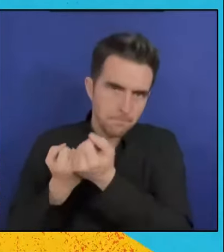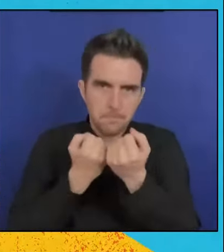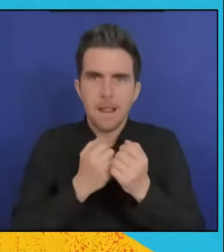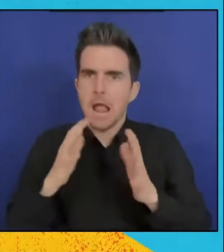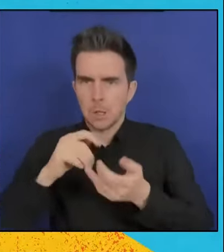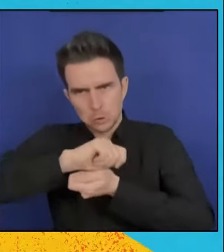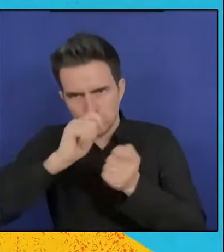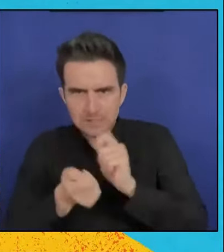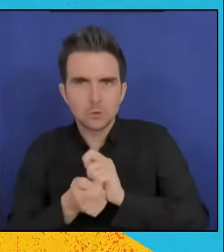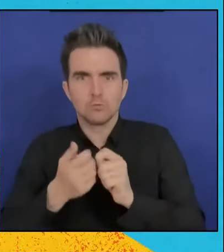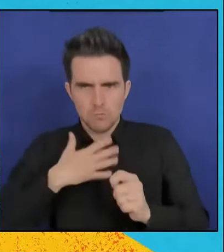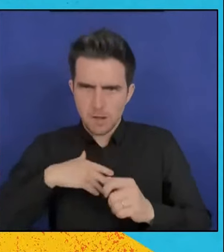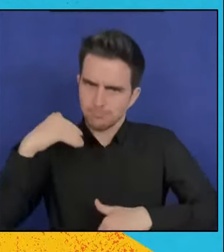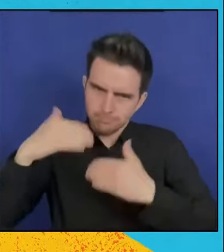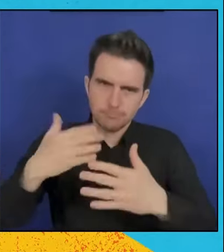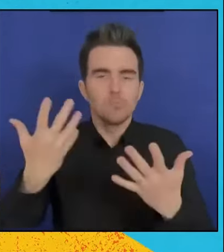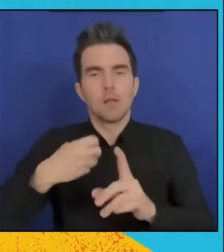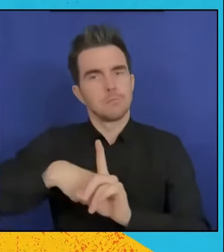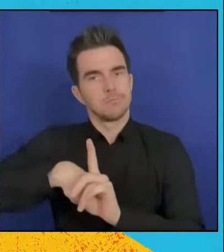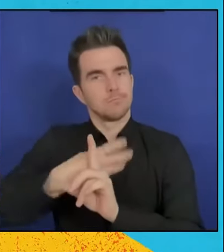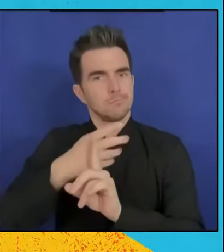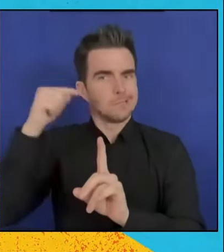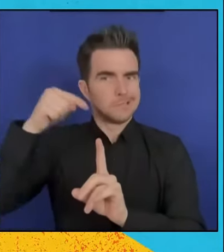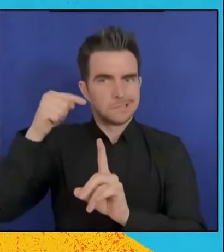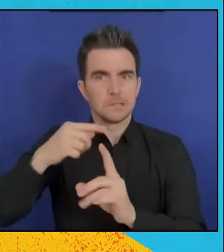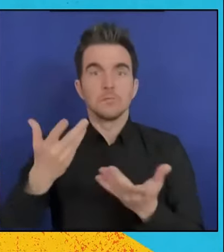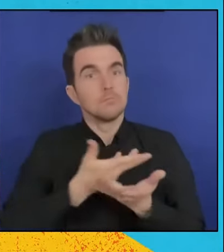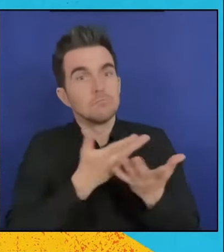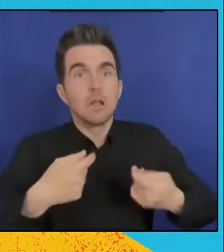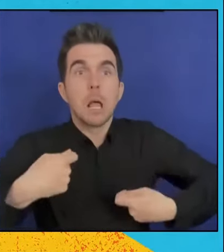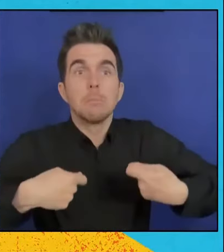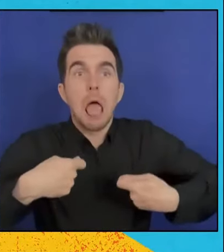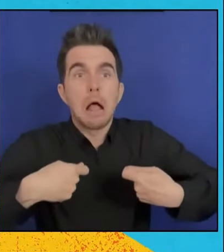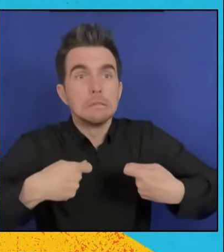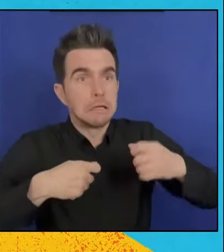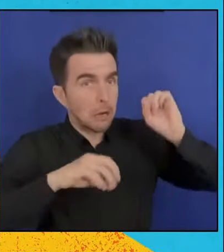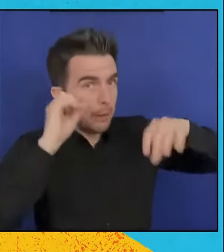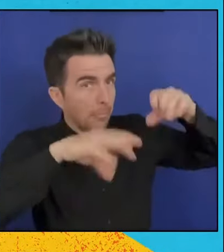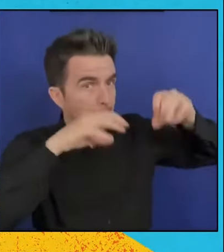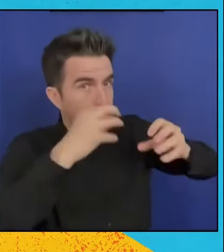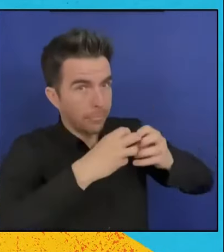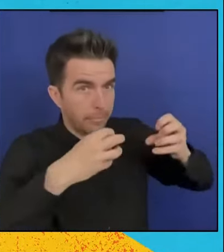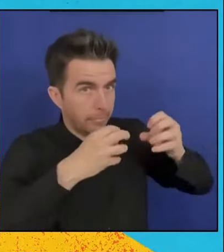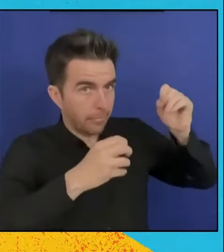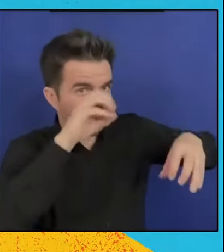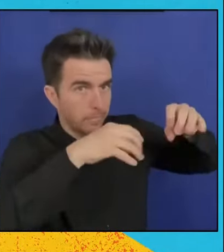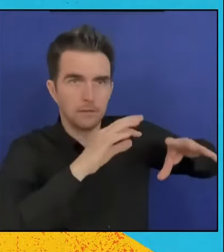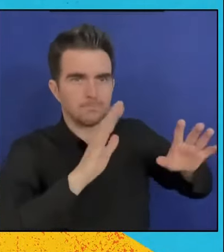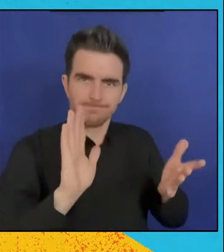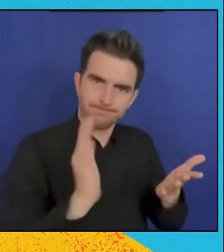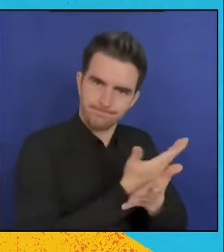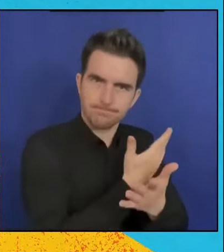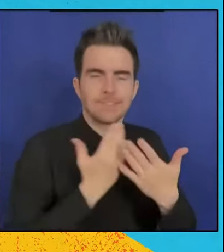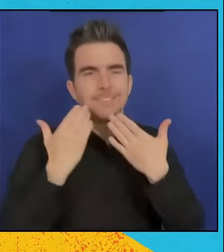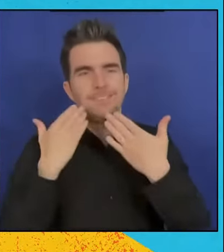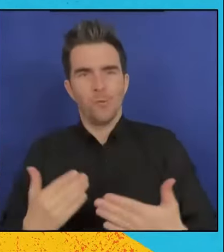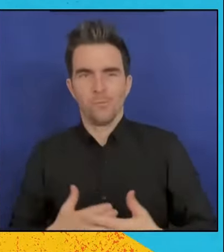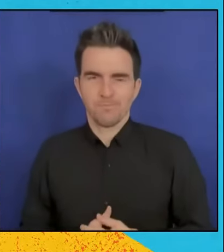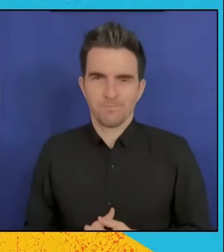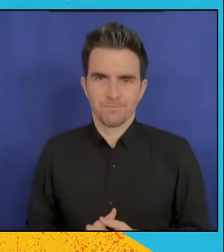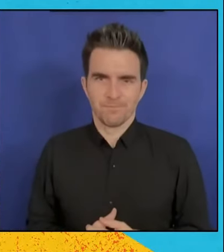Thank you so much, Hedion Gibson. According to the United Nations in Nigeria, the impact of the climate change has